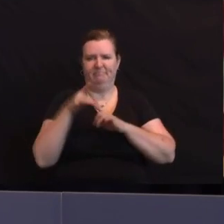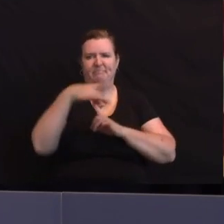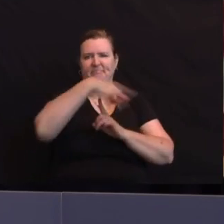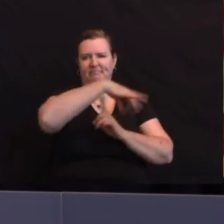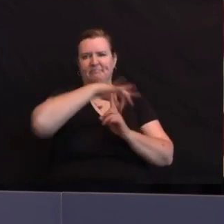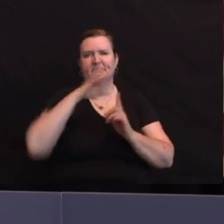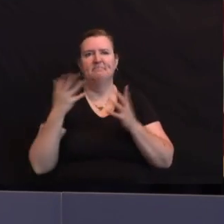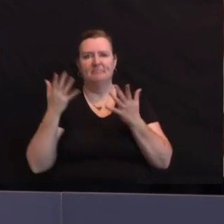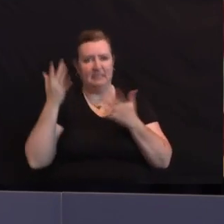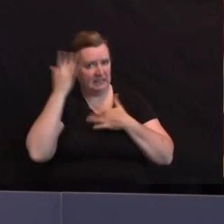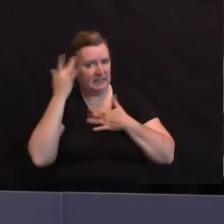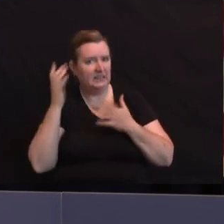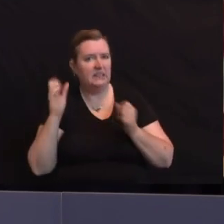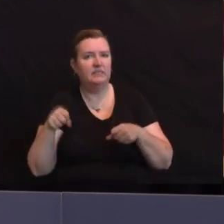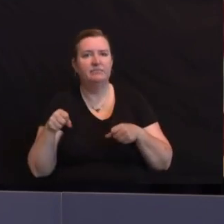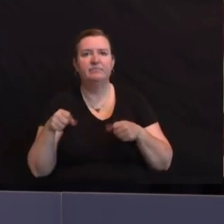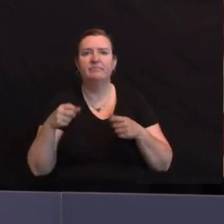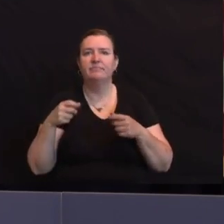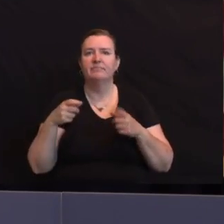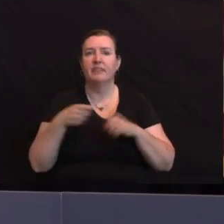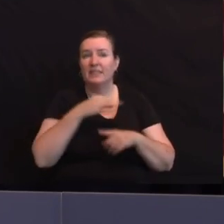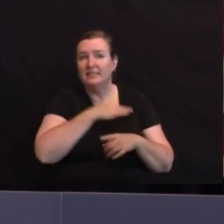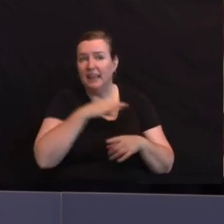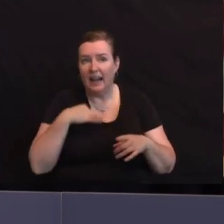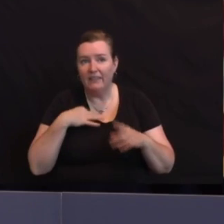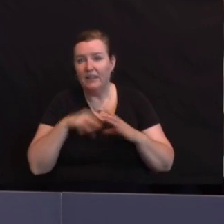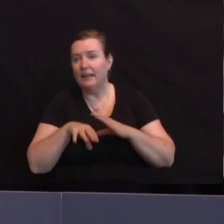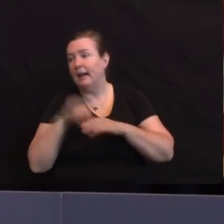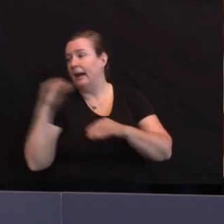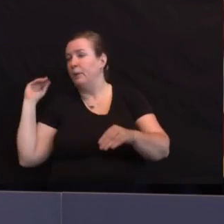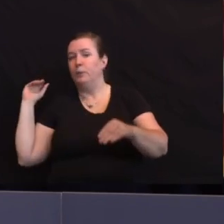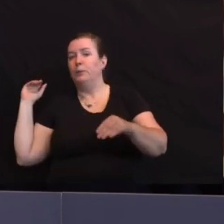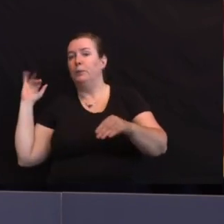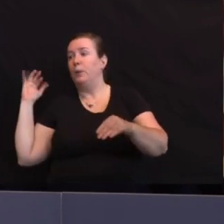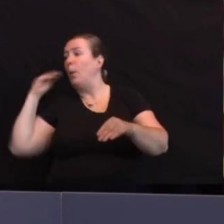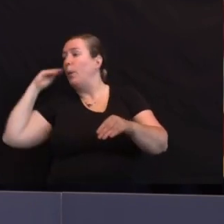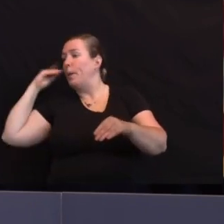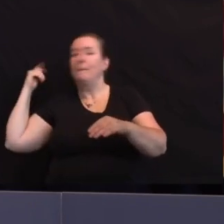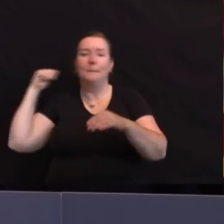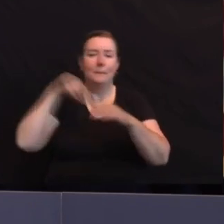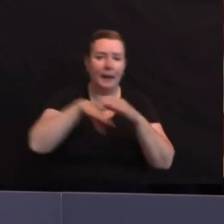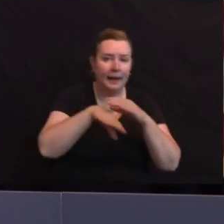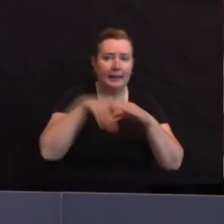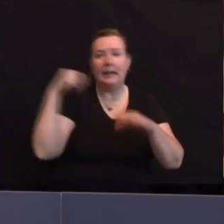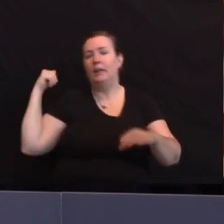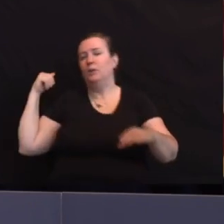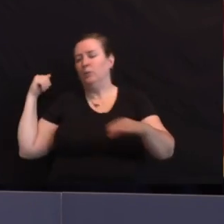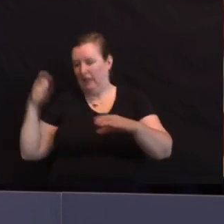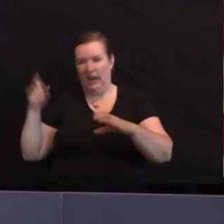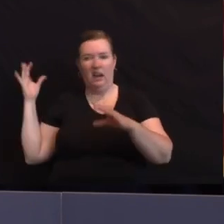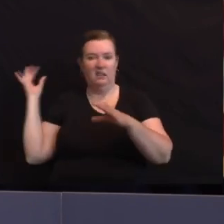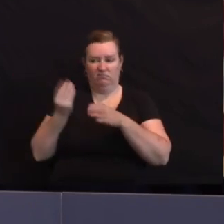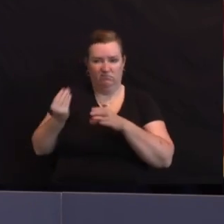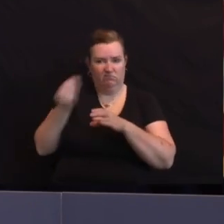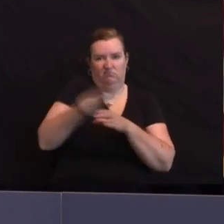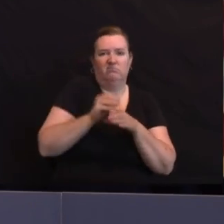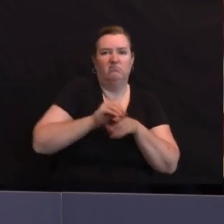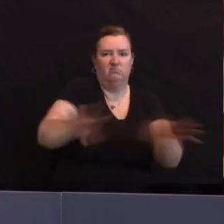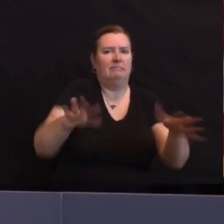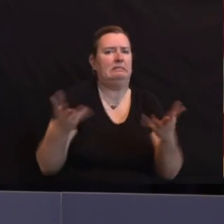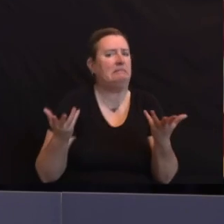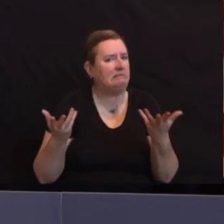into the building. We're starting education on infection prevention and control. We have set up an emergency